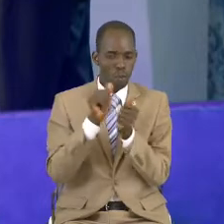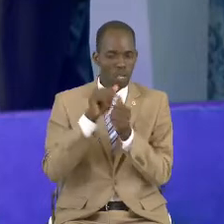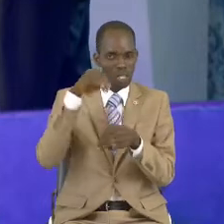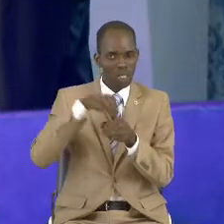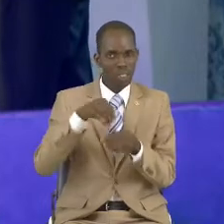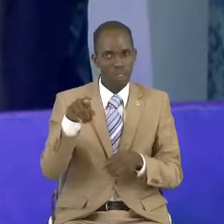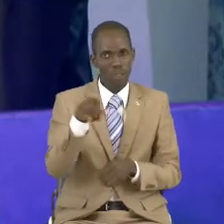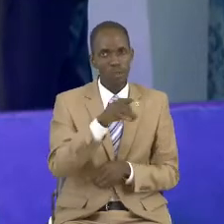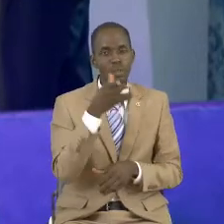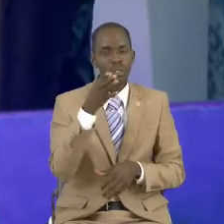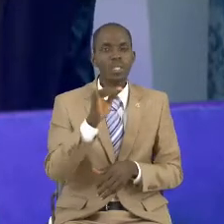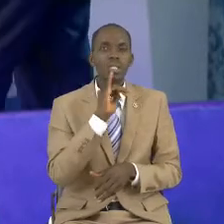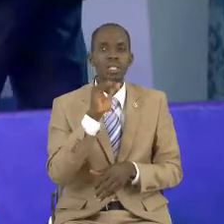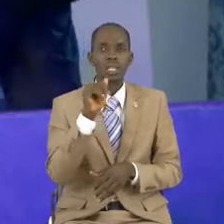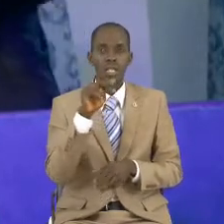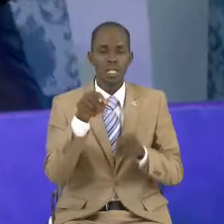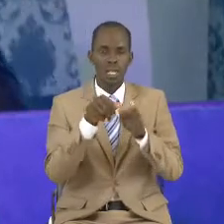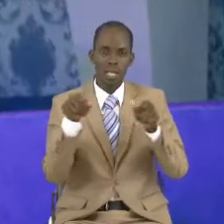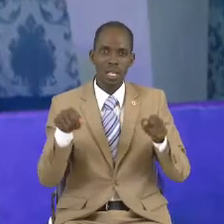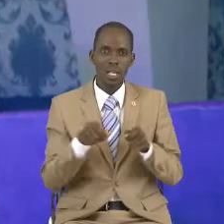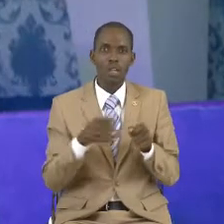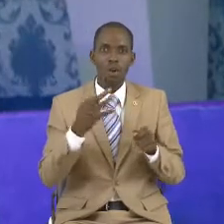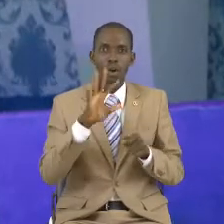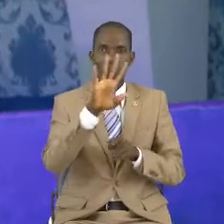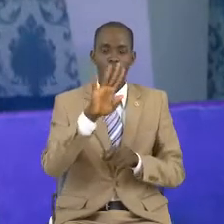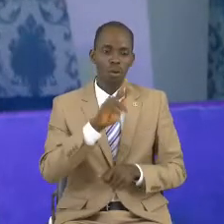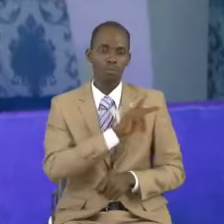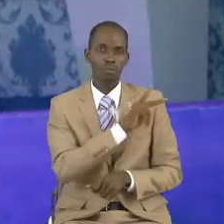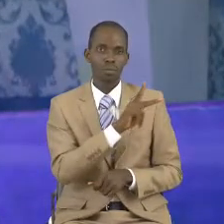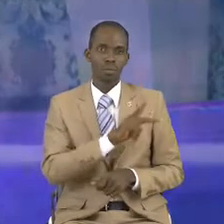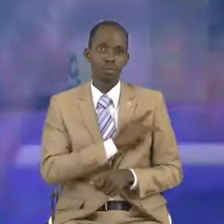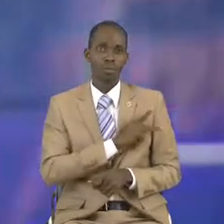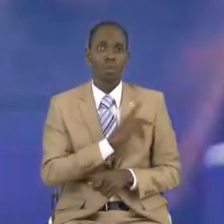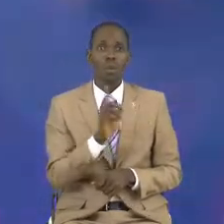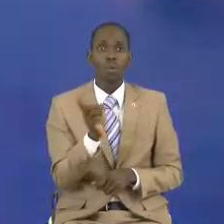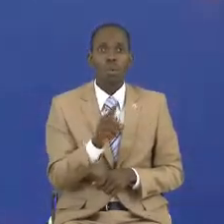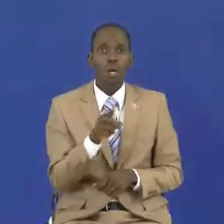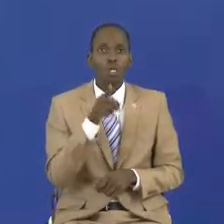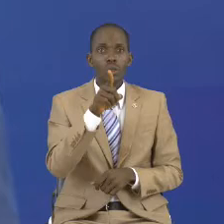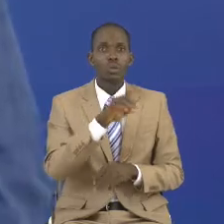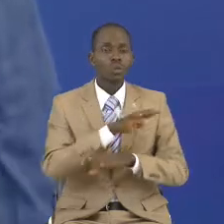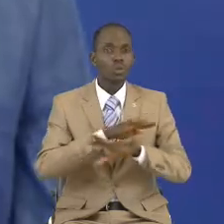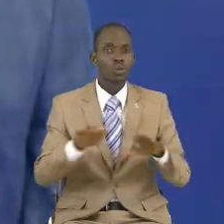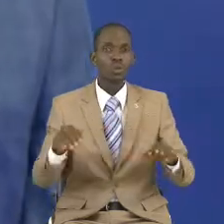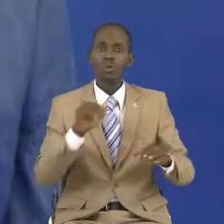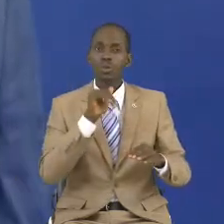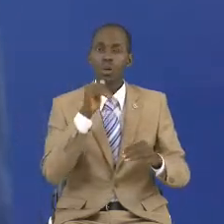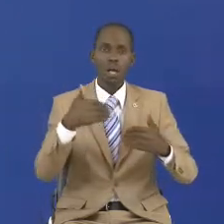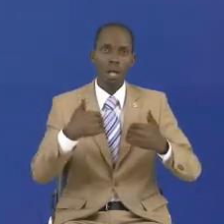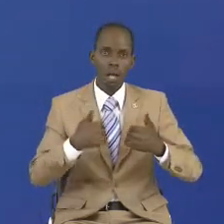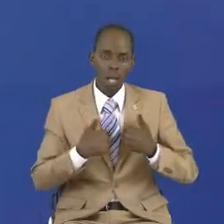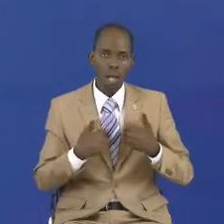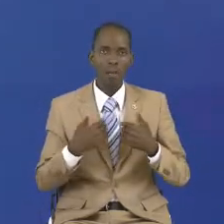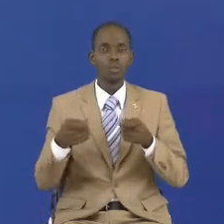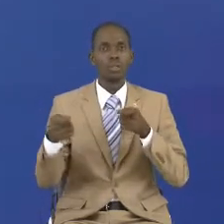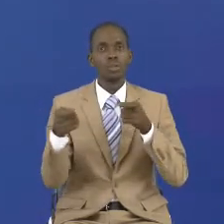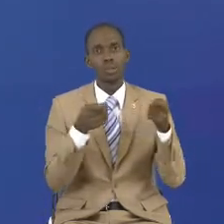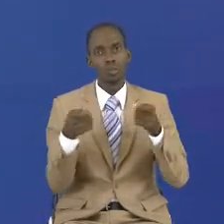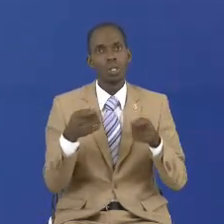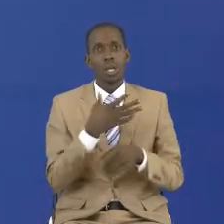an area of your personality where you do not have dominion and